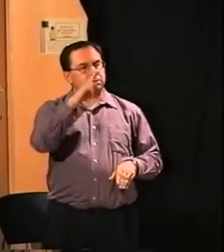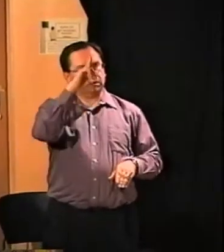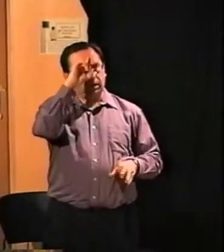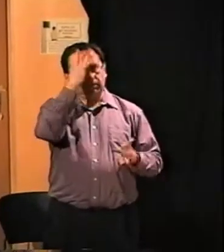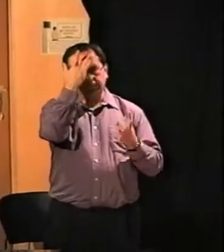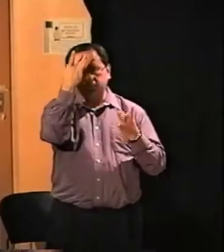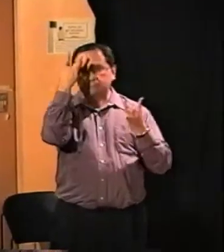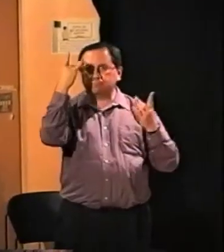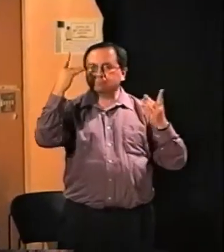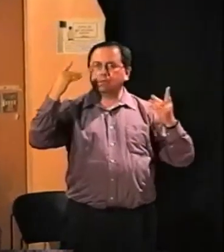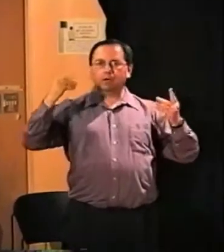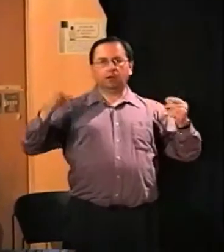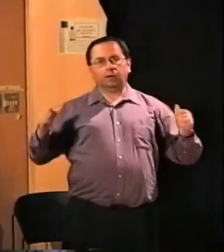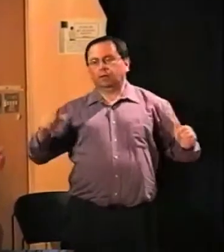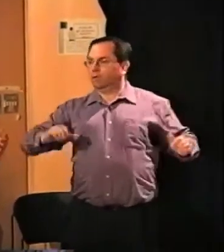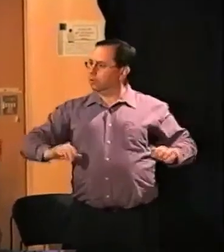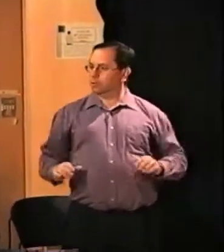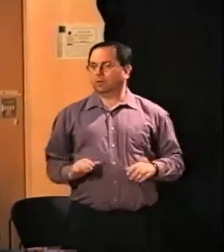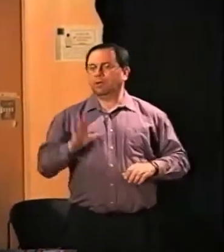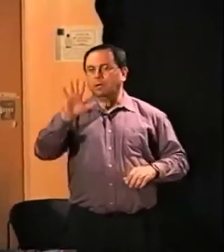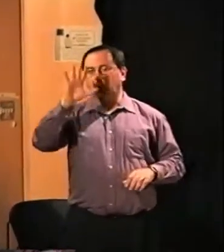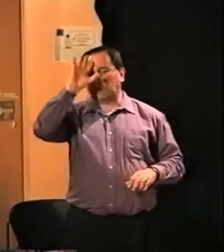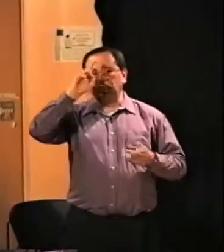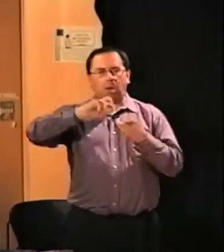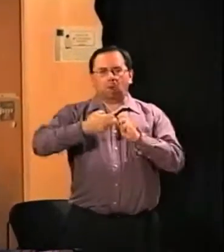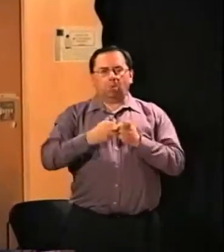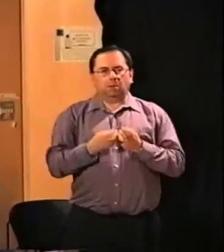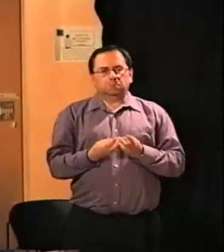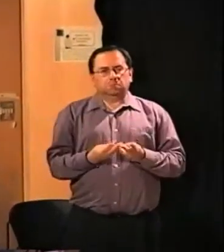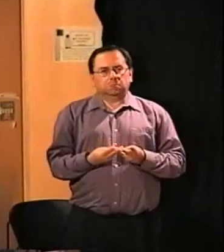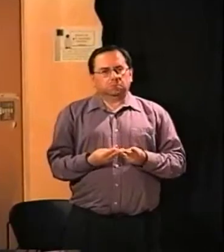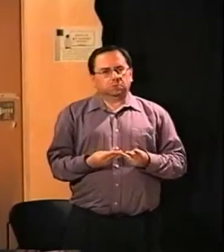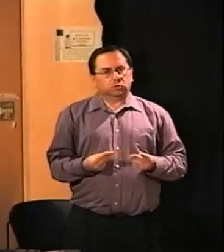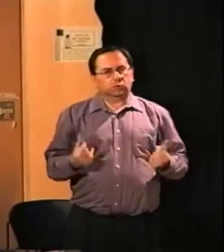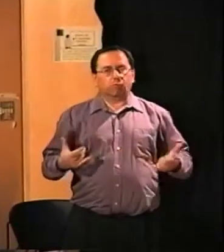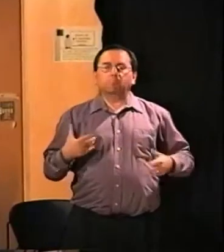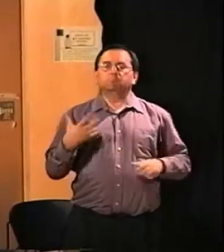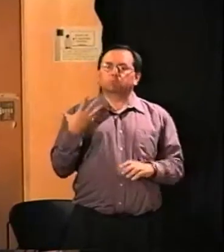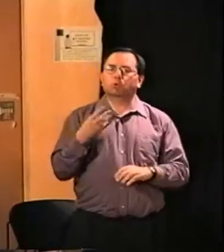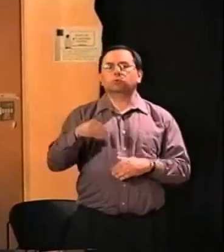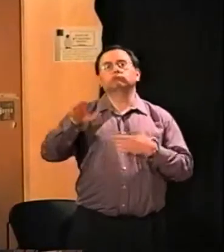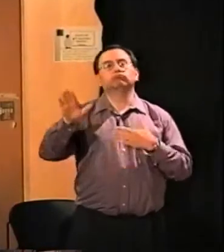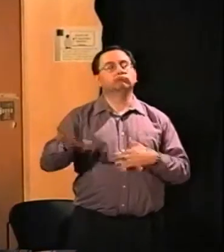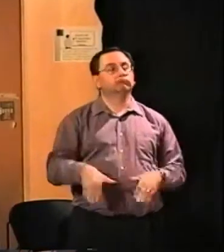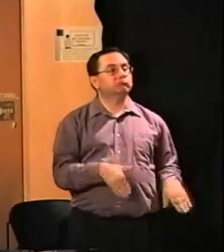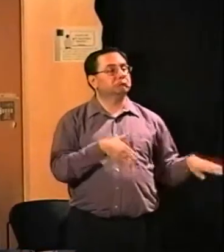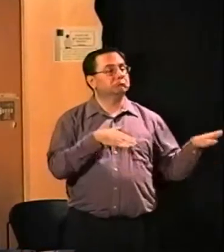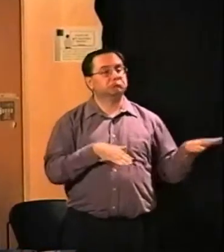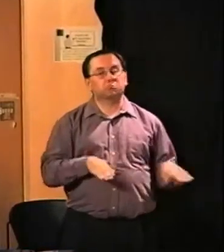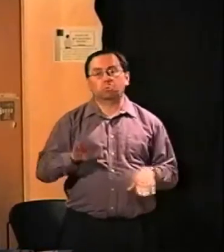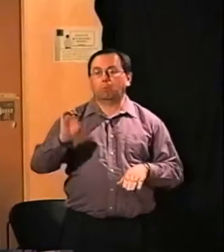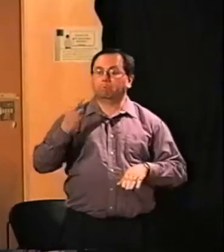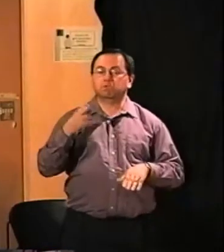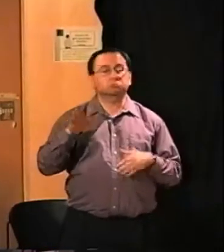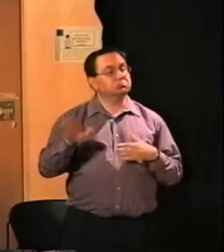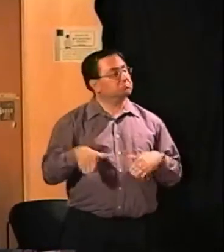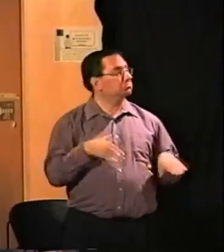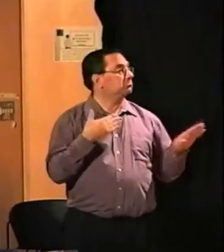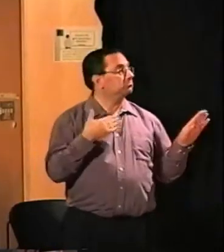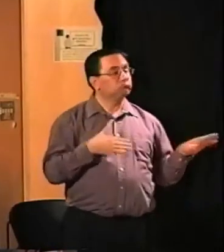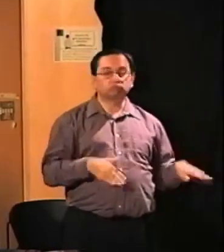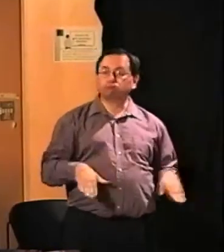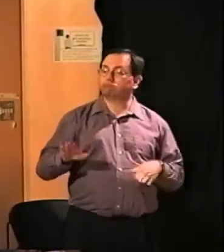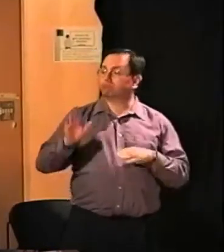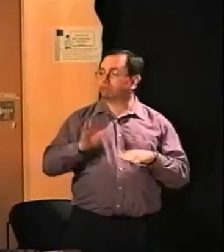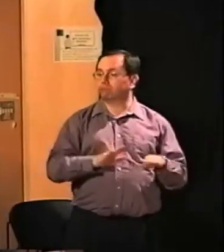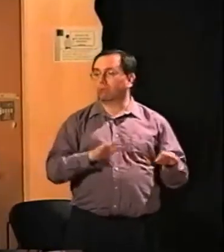work out some of his, what seemed to him, monumental problems. So he's taking a walk down the beach, and the